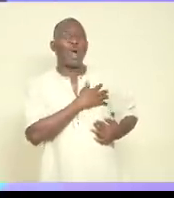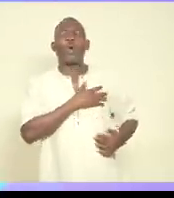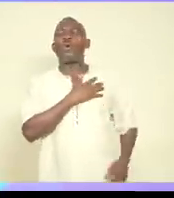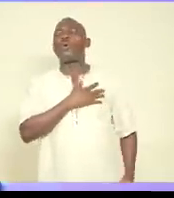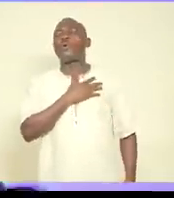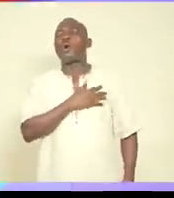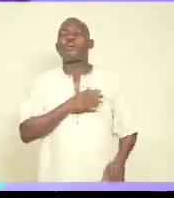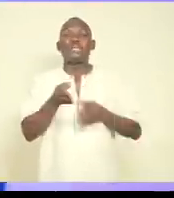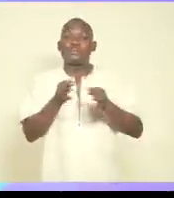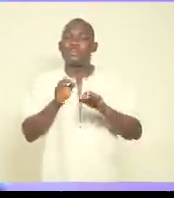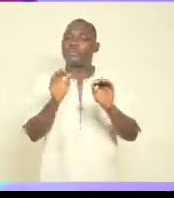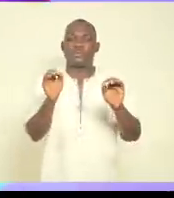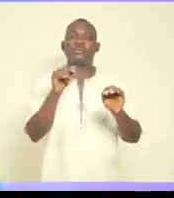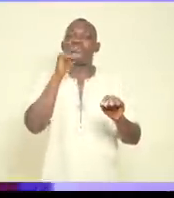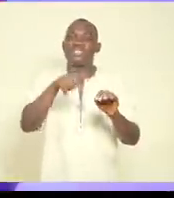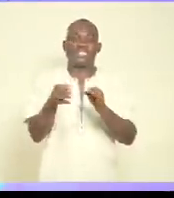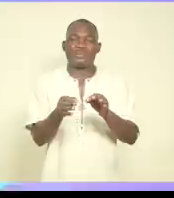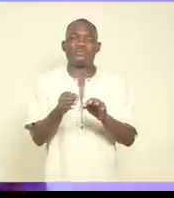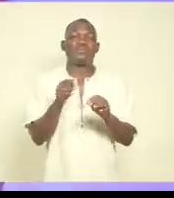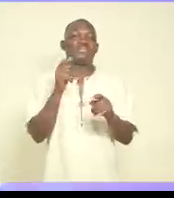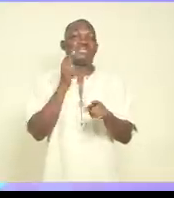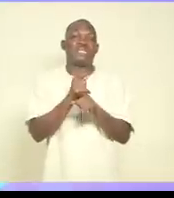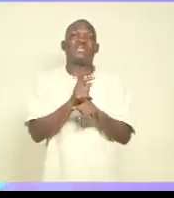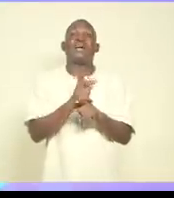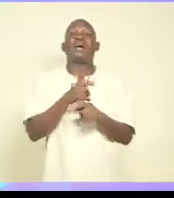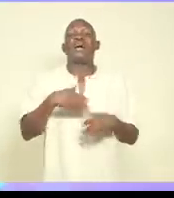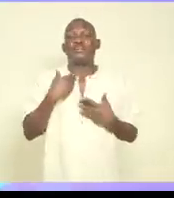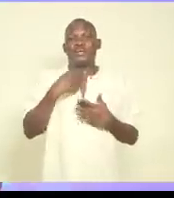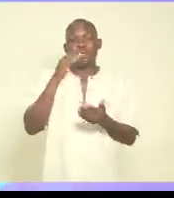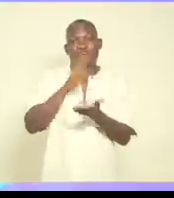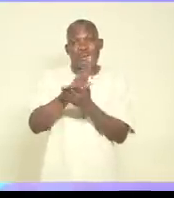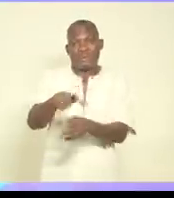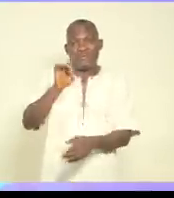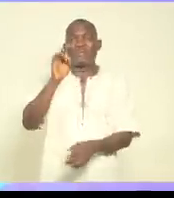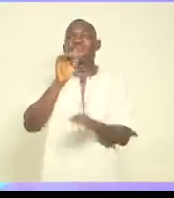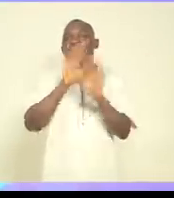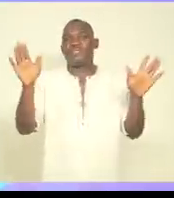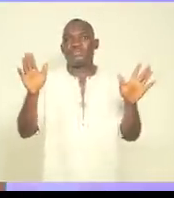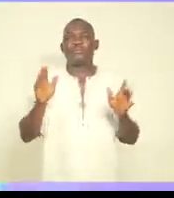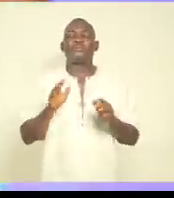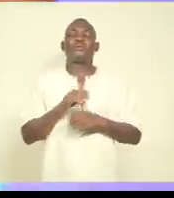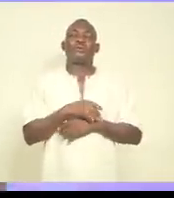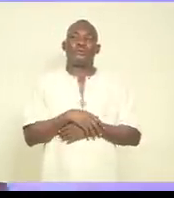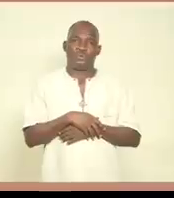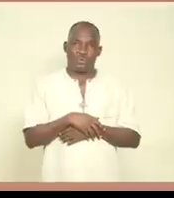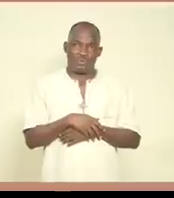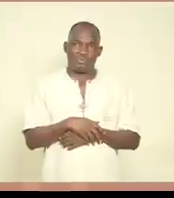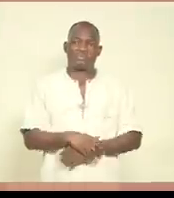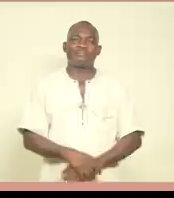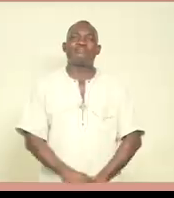against the injustice against children and the youth. We are committed to ending this and we will